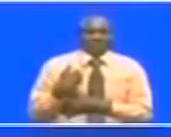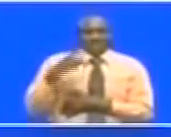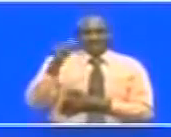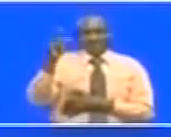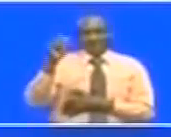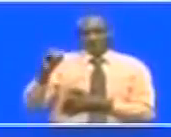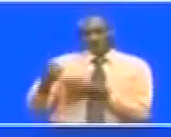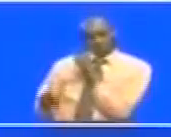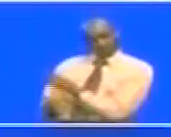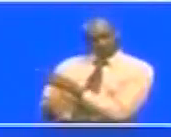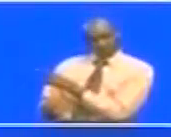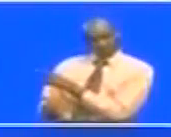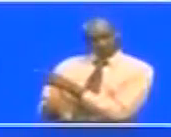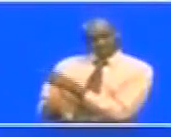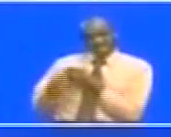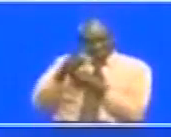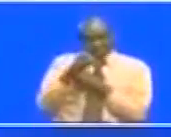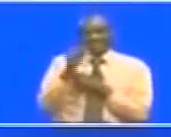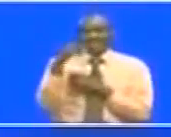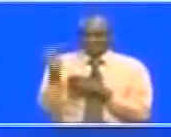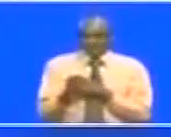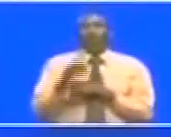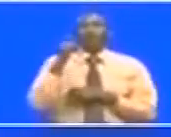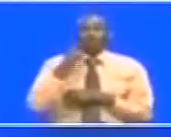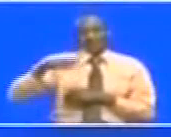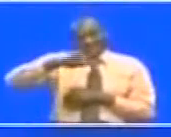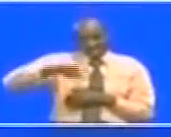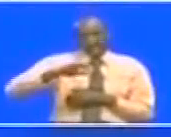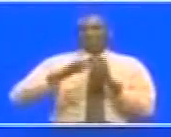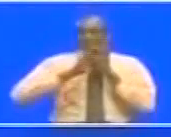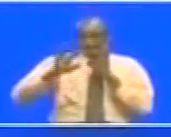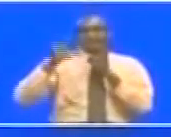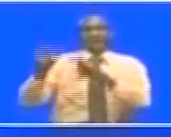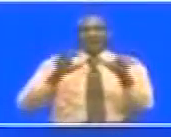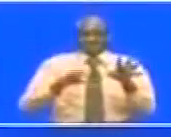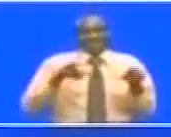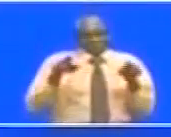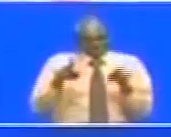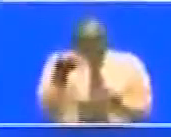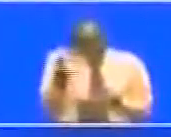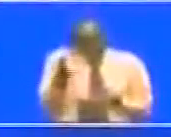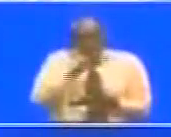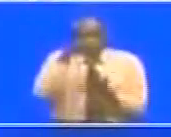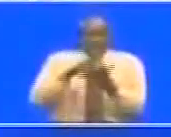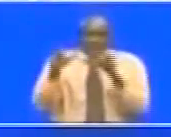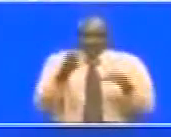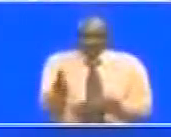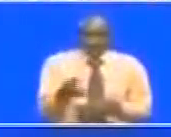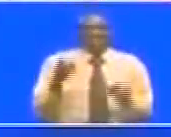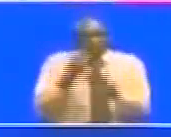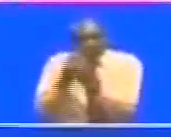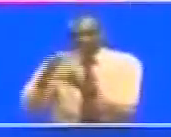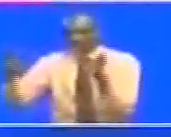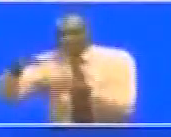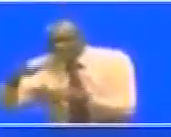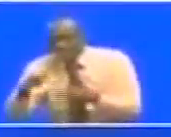Kariakoo. This is Dar es Salaam's central shopping area with the famous Kariakoo market right at the center. It has various sections